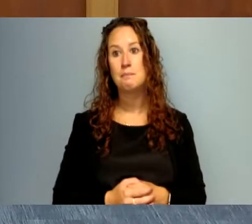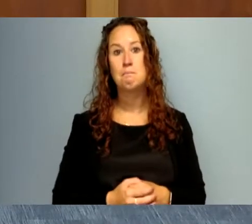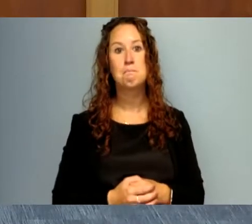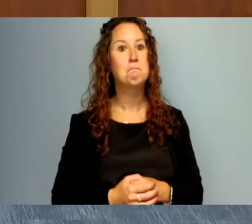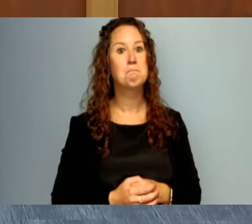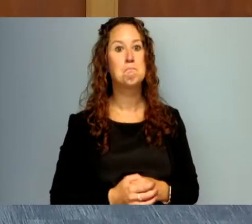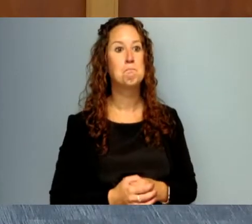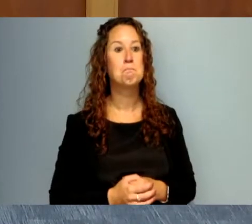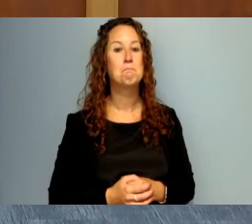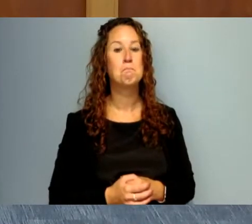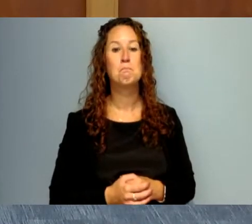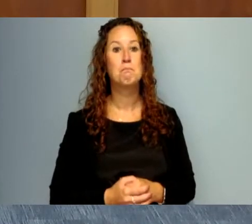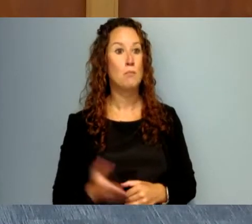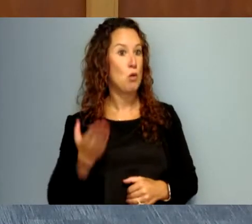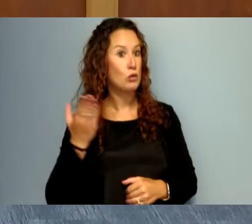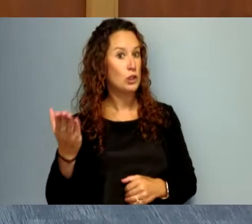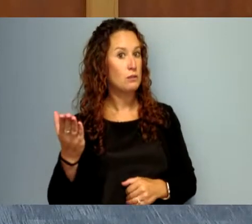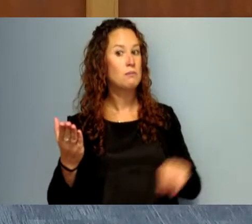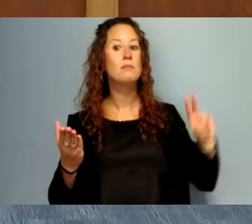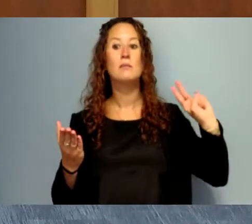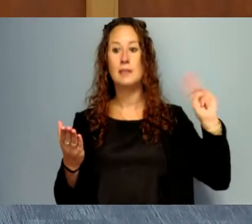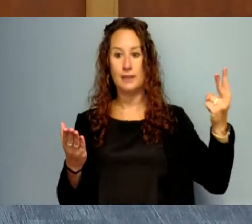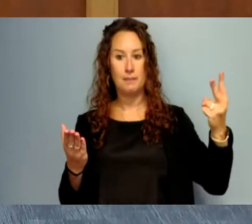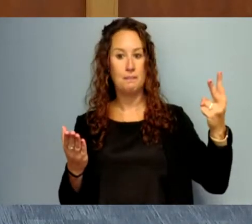No? Okay. Is there a motion? Second.